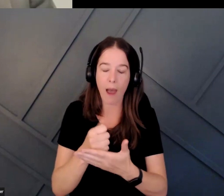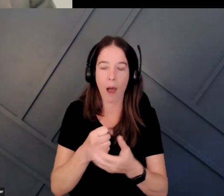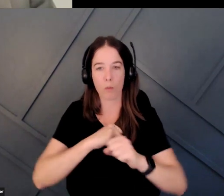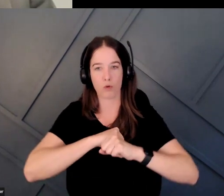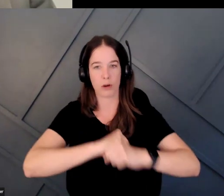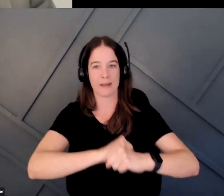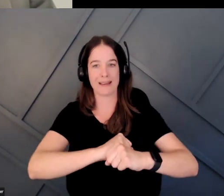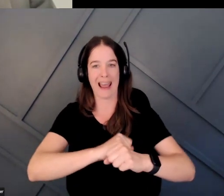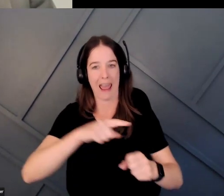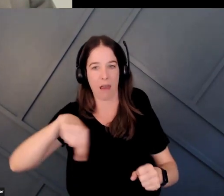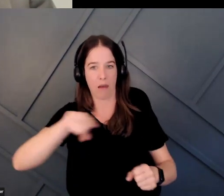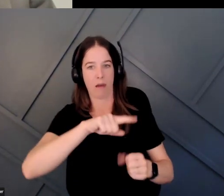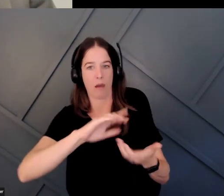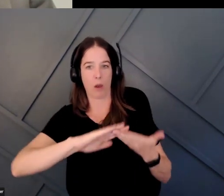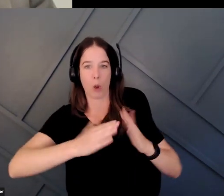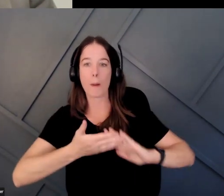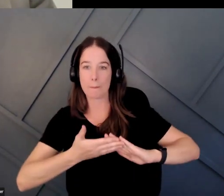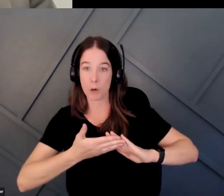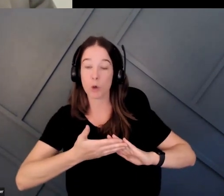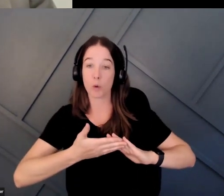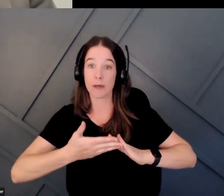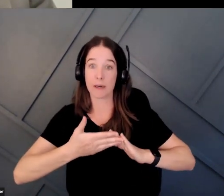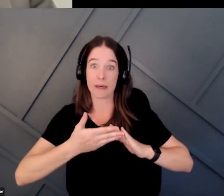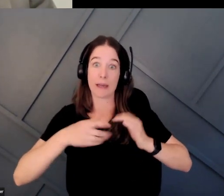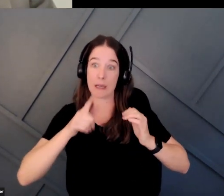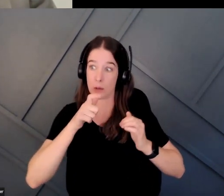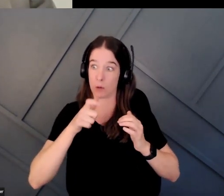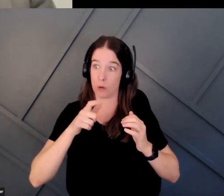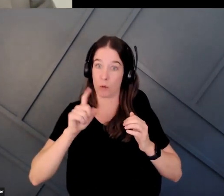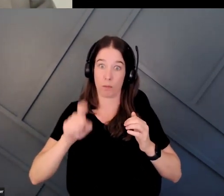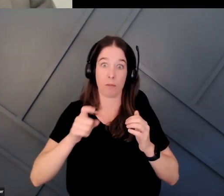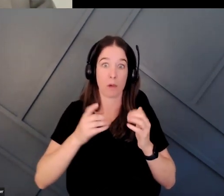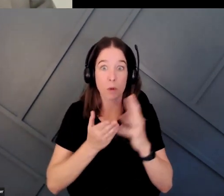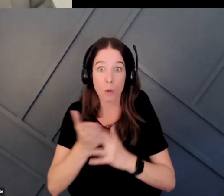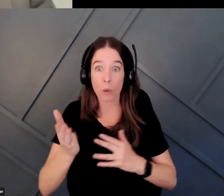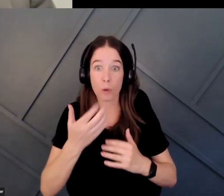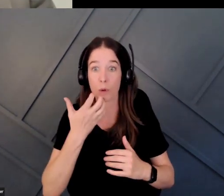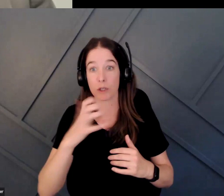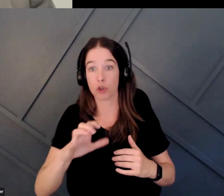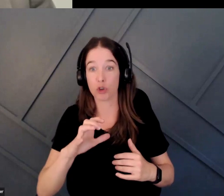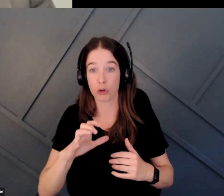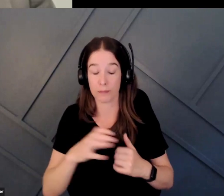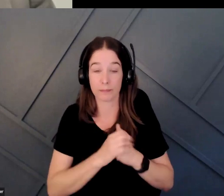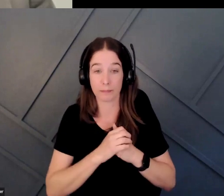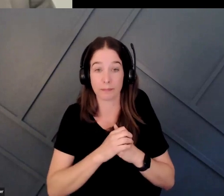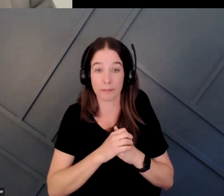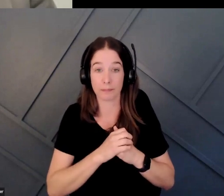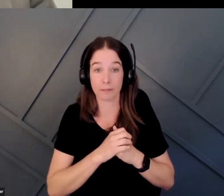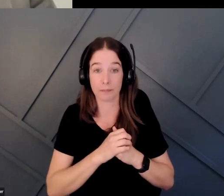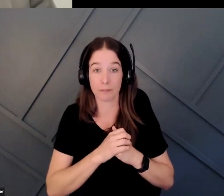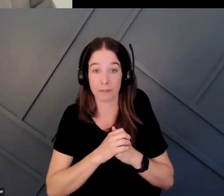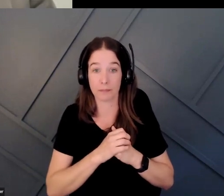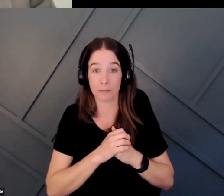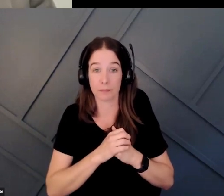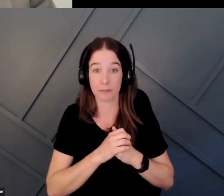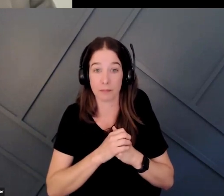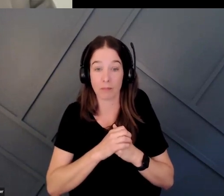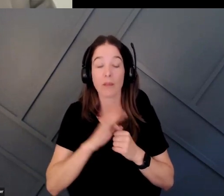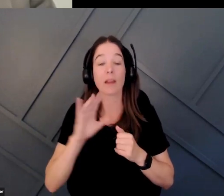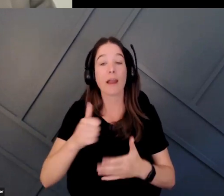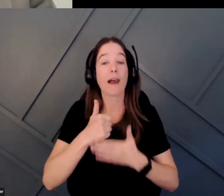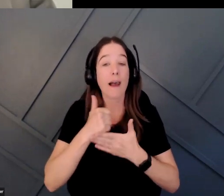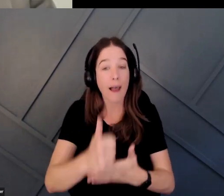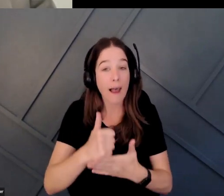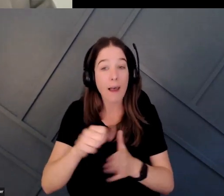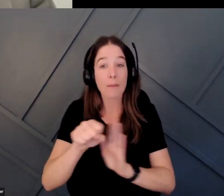is the first nationwide tool of its kind to provide heat health outcome information at the zip code level and is helping state and